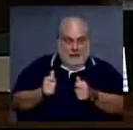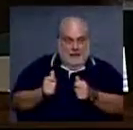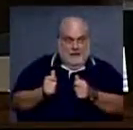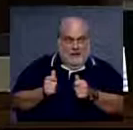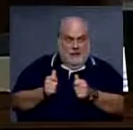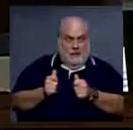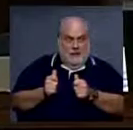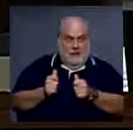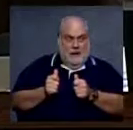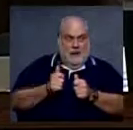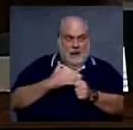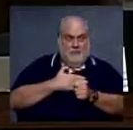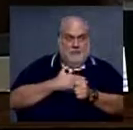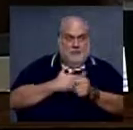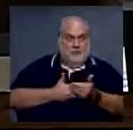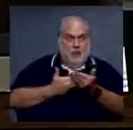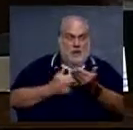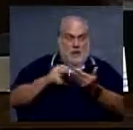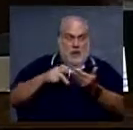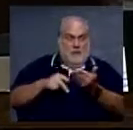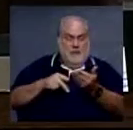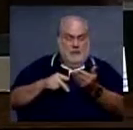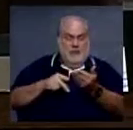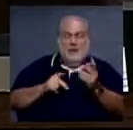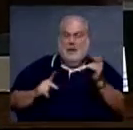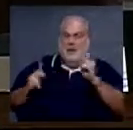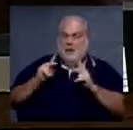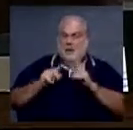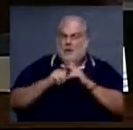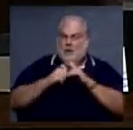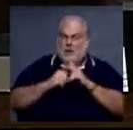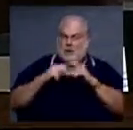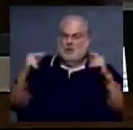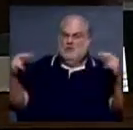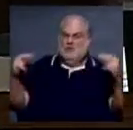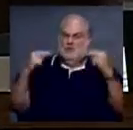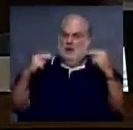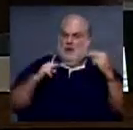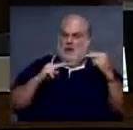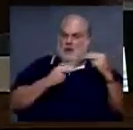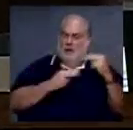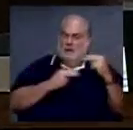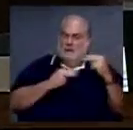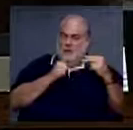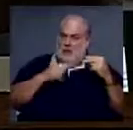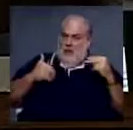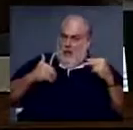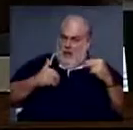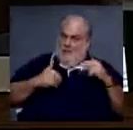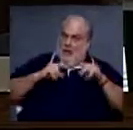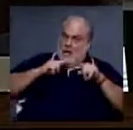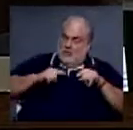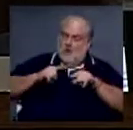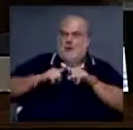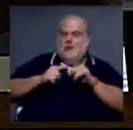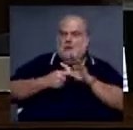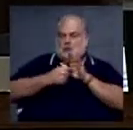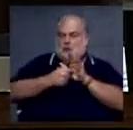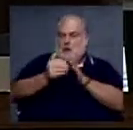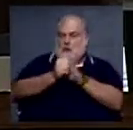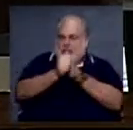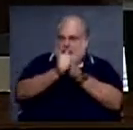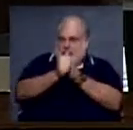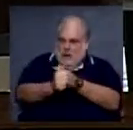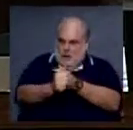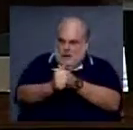I'm also glad that you brought this up, because I think people are really looking to us not to have all the answers, but to show leadership and